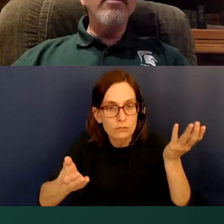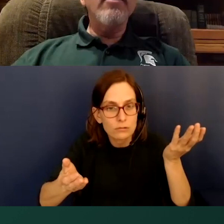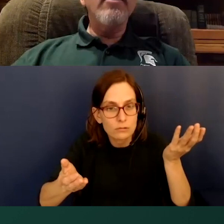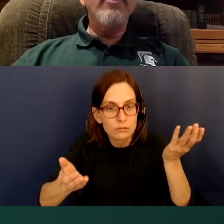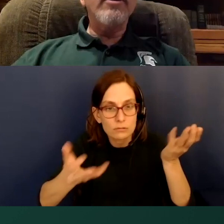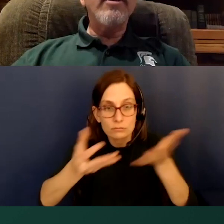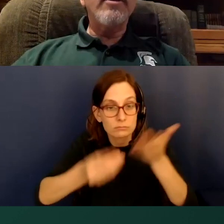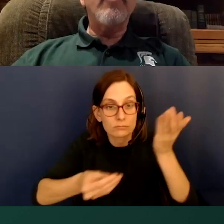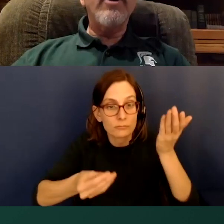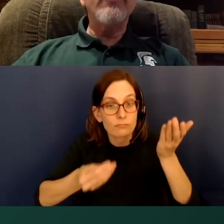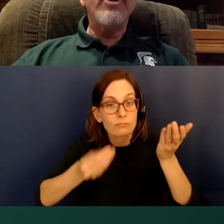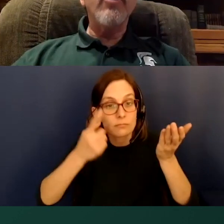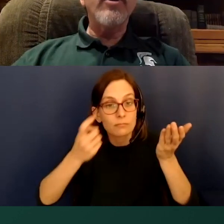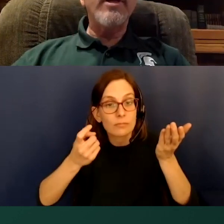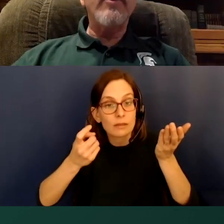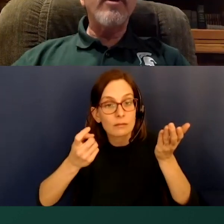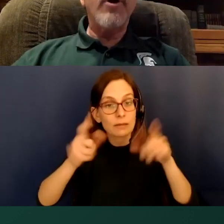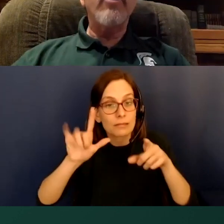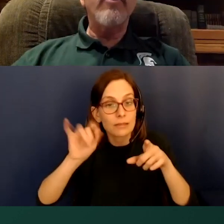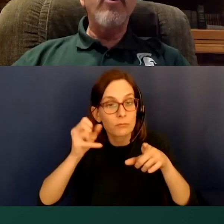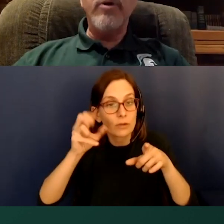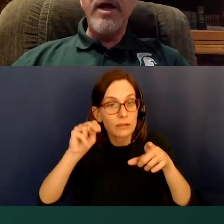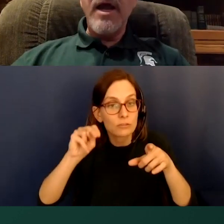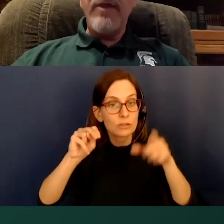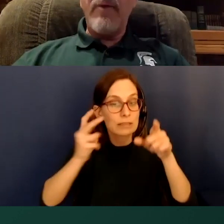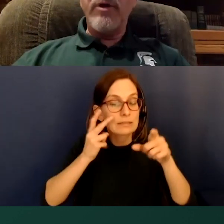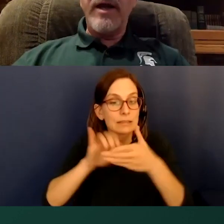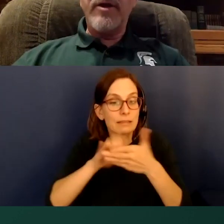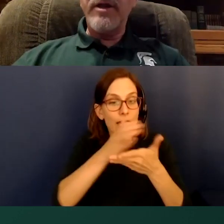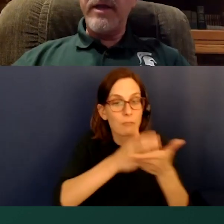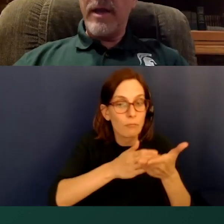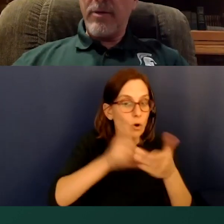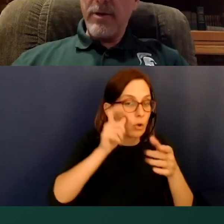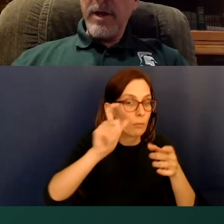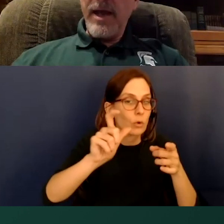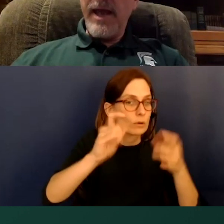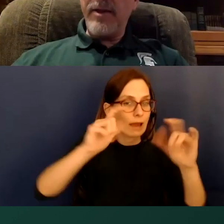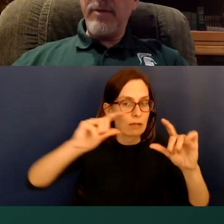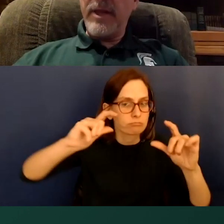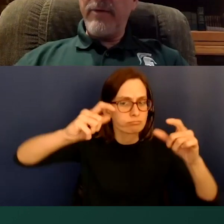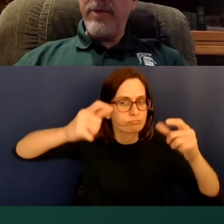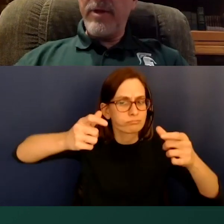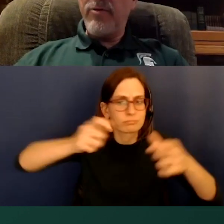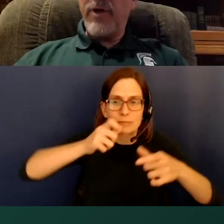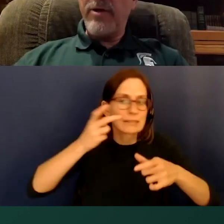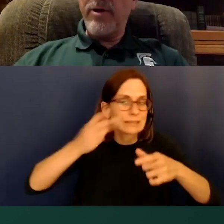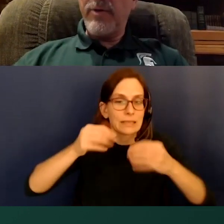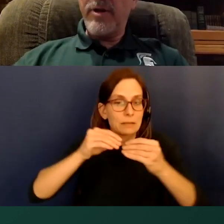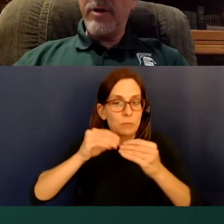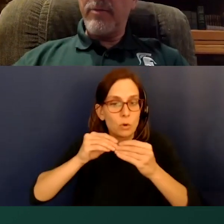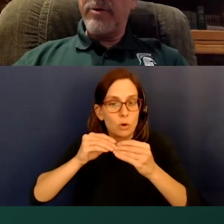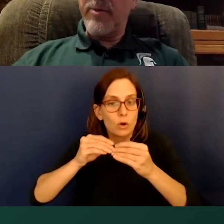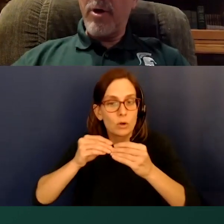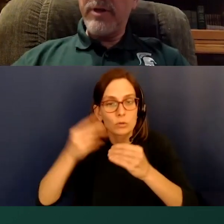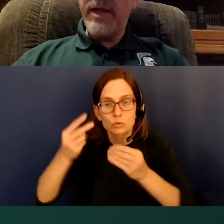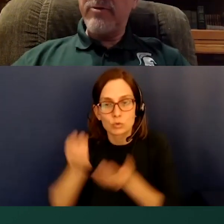Because this is libration. Here we're seeing this part of the moon that we're not seeing now. And similarly, these two craters here, this